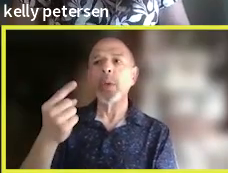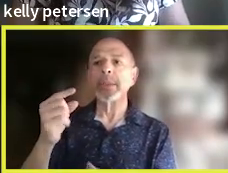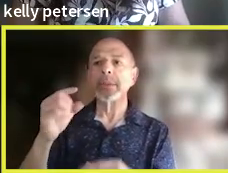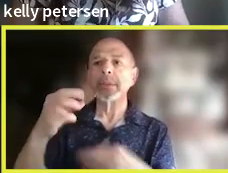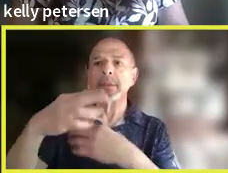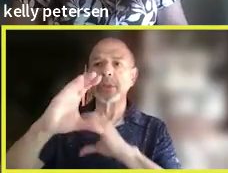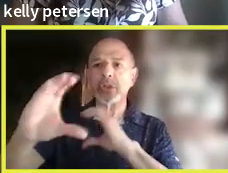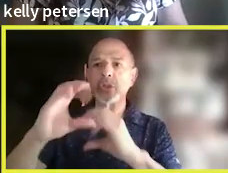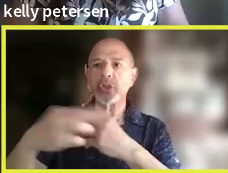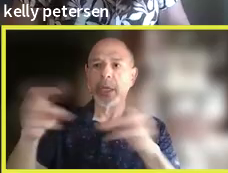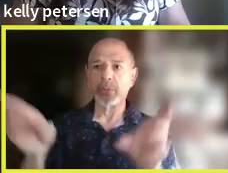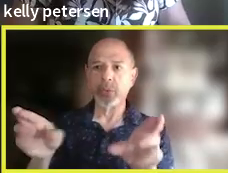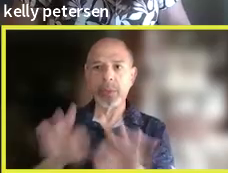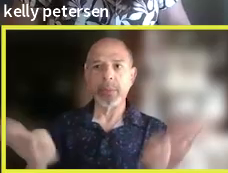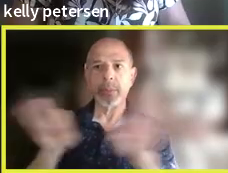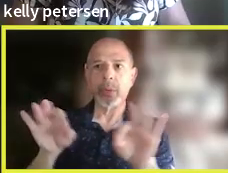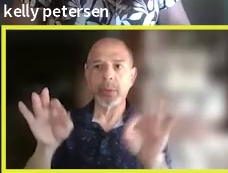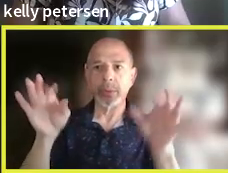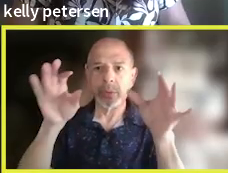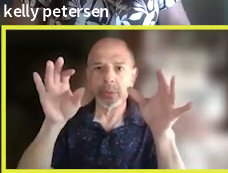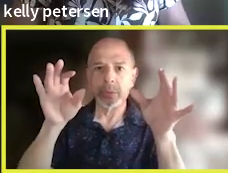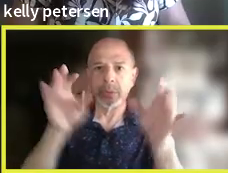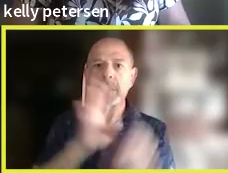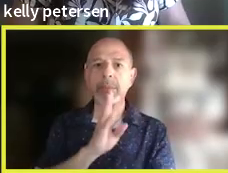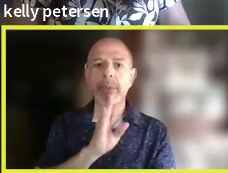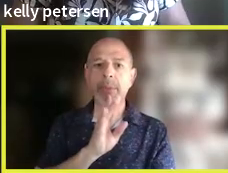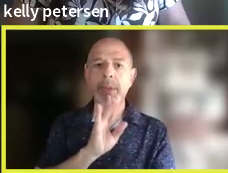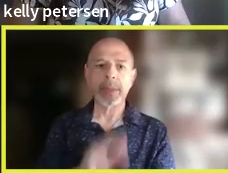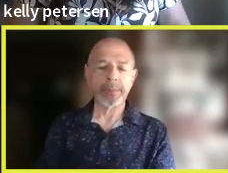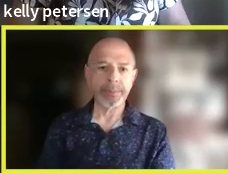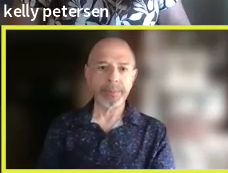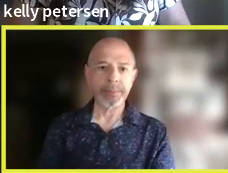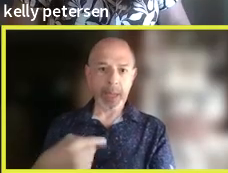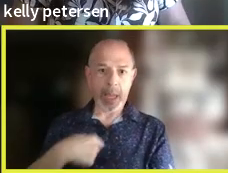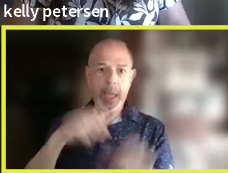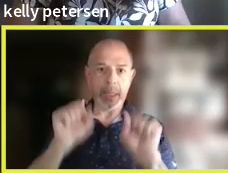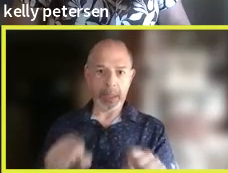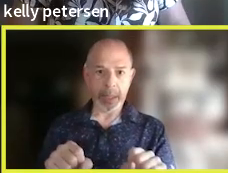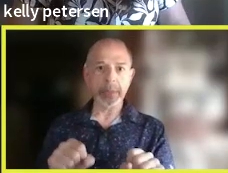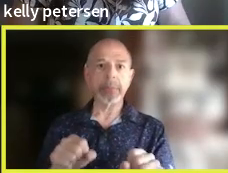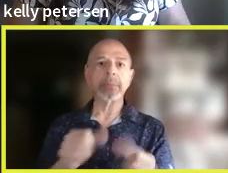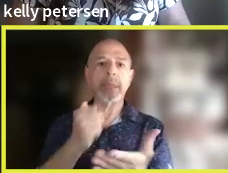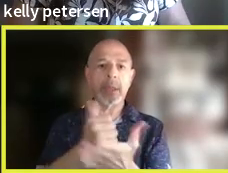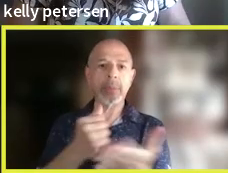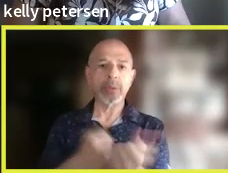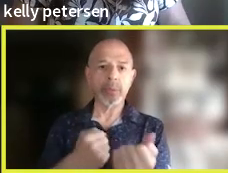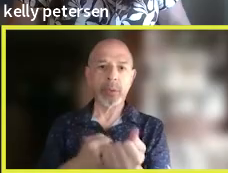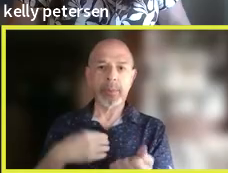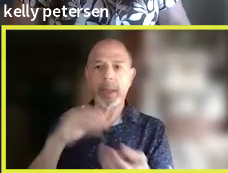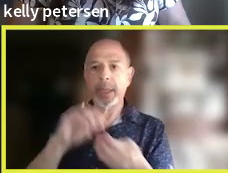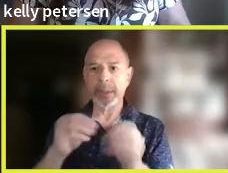Yep. Stephen CA wrote, I can also be a contact person for peer supports. My number is